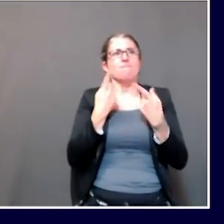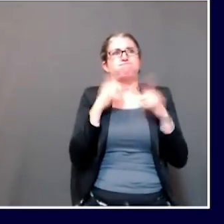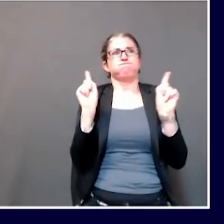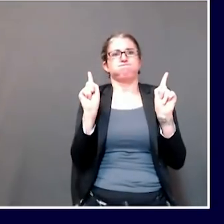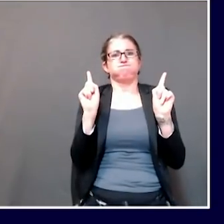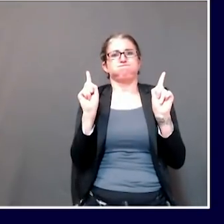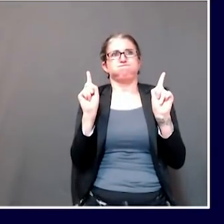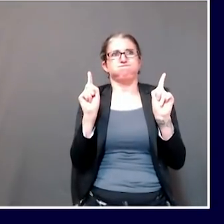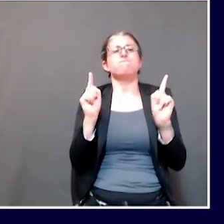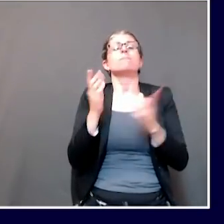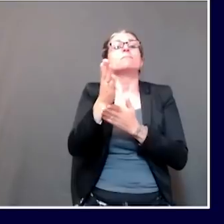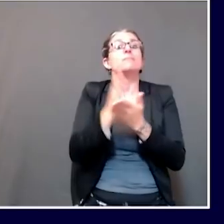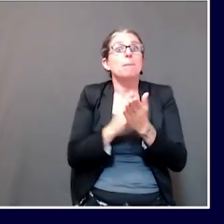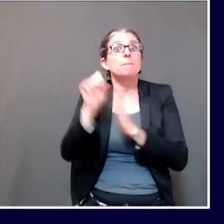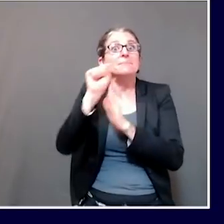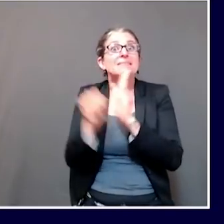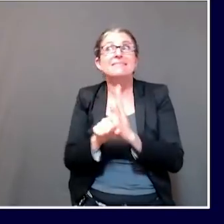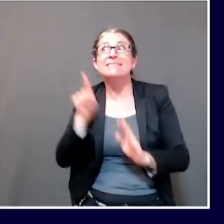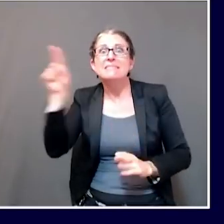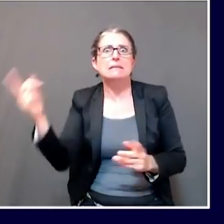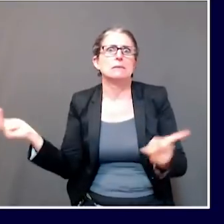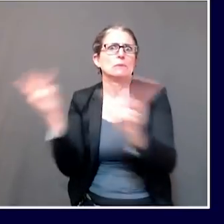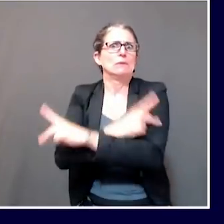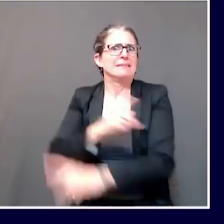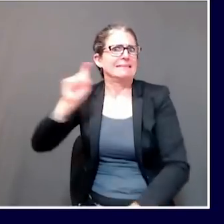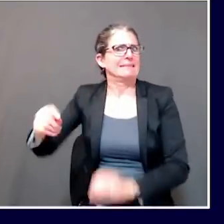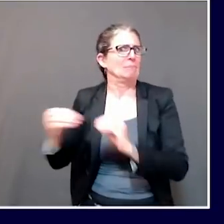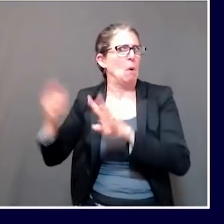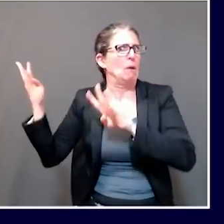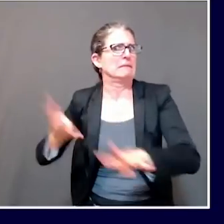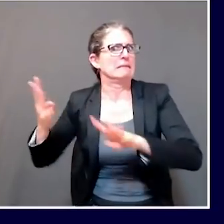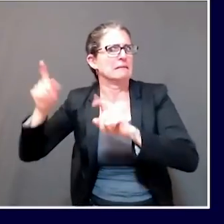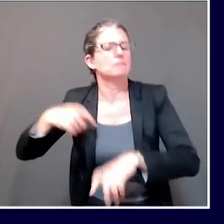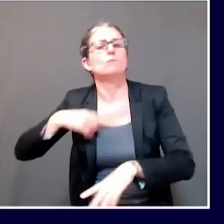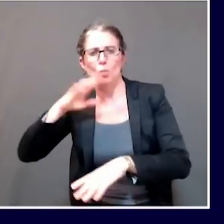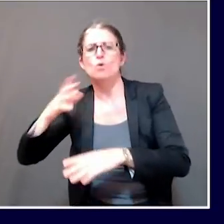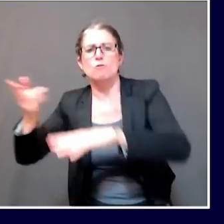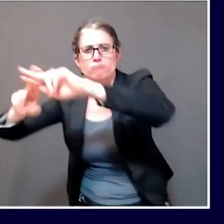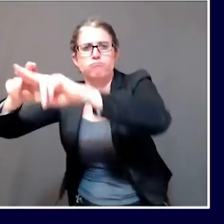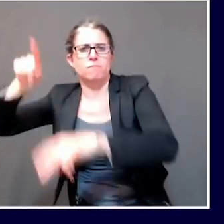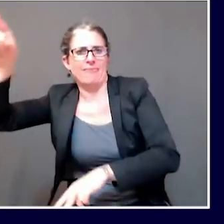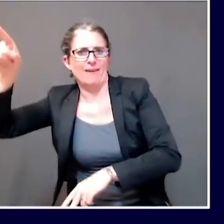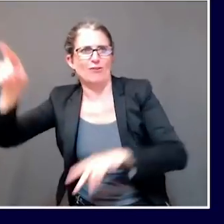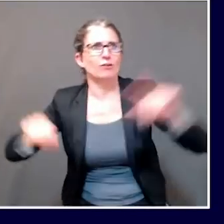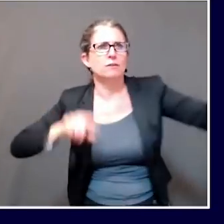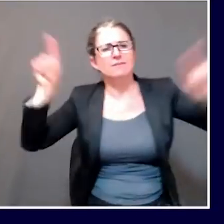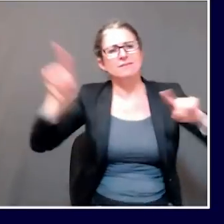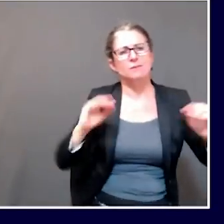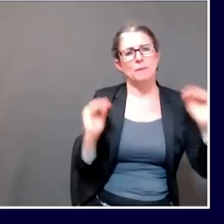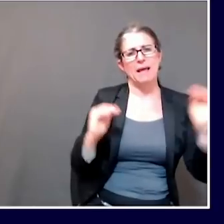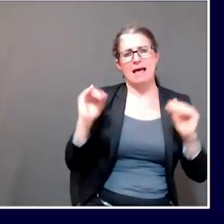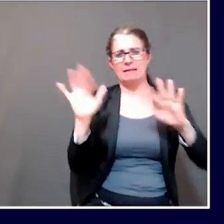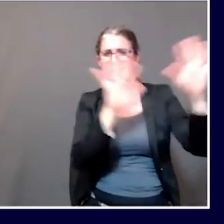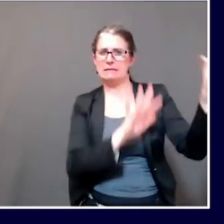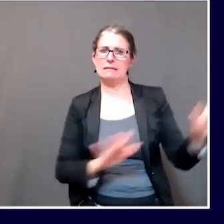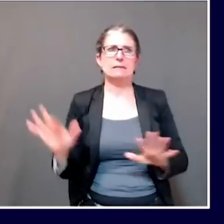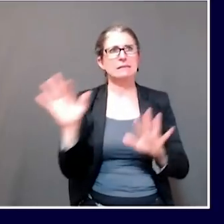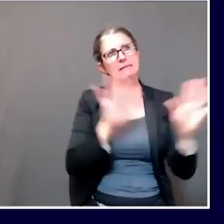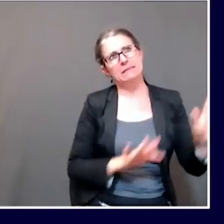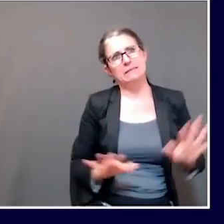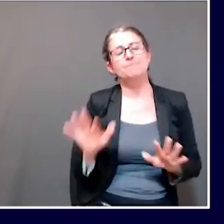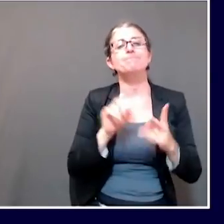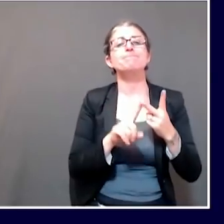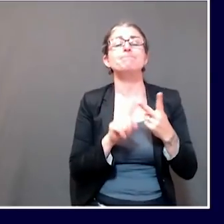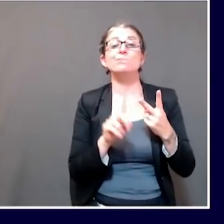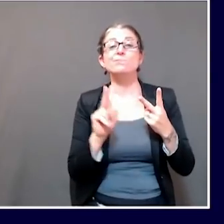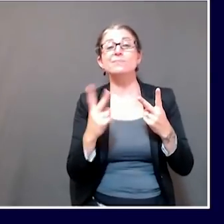You asked that your second question is very interesting. I myself have been trying to talk to team members to get a